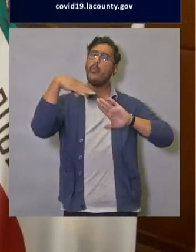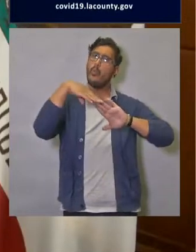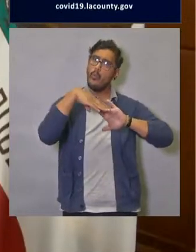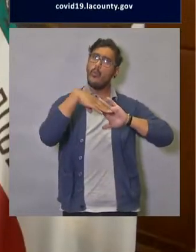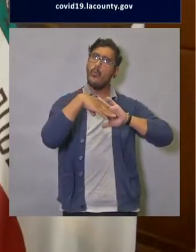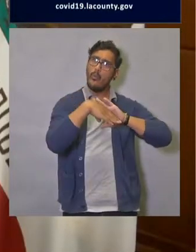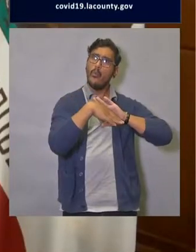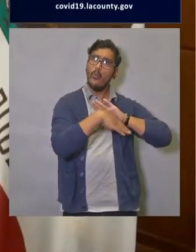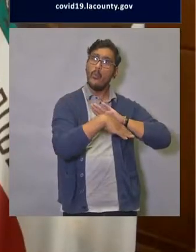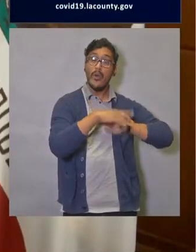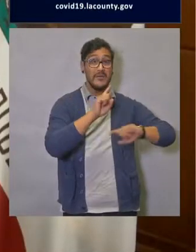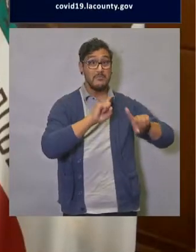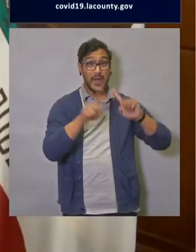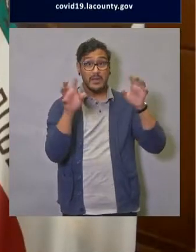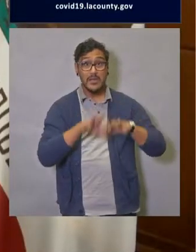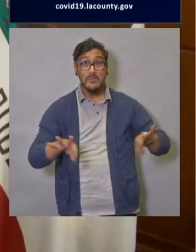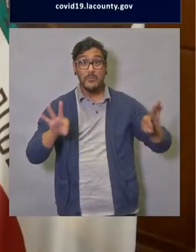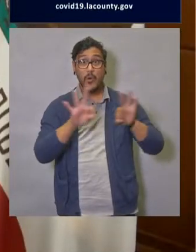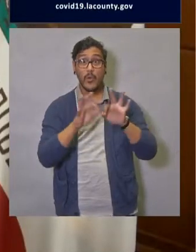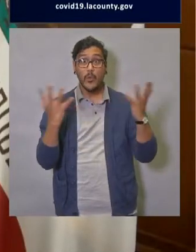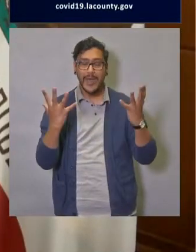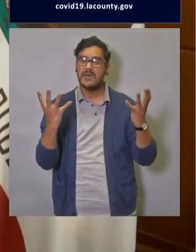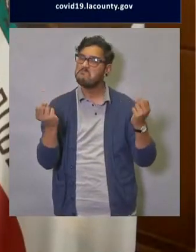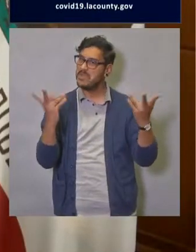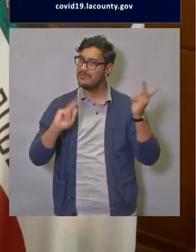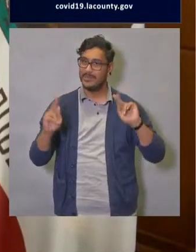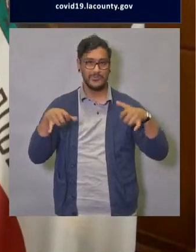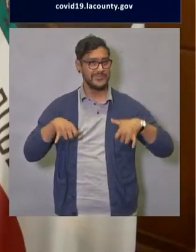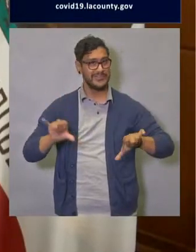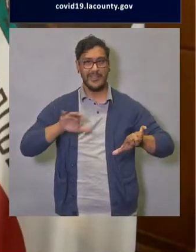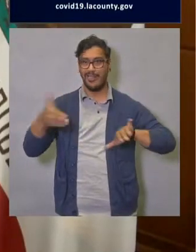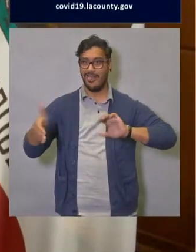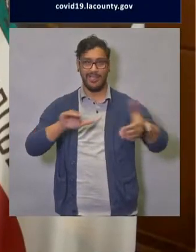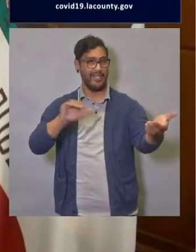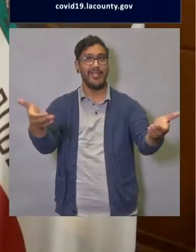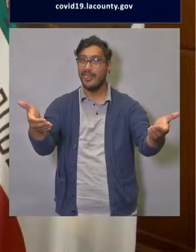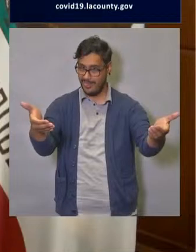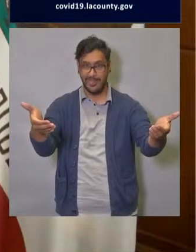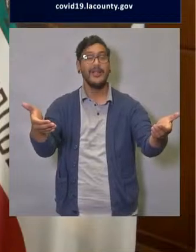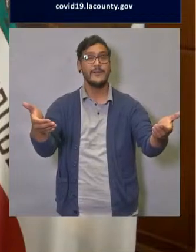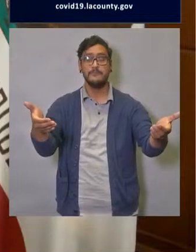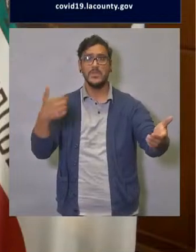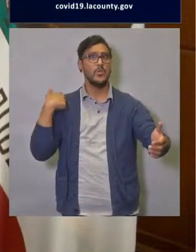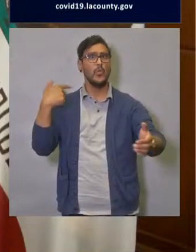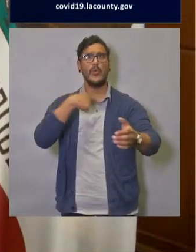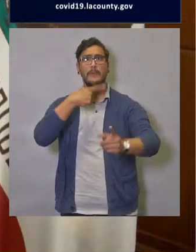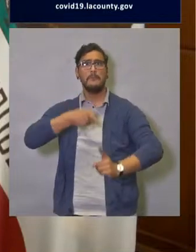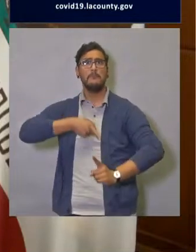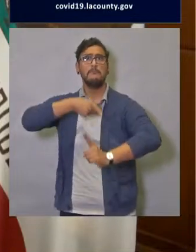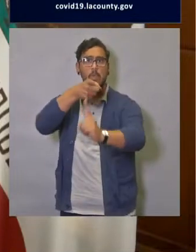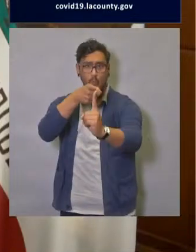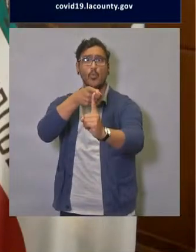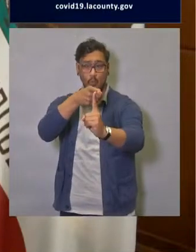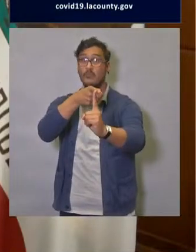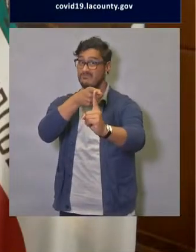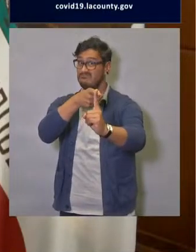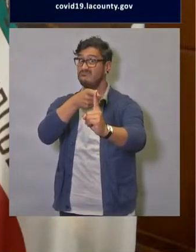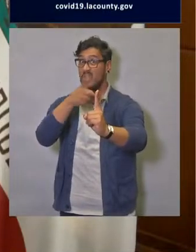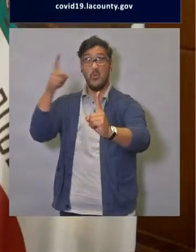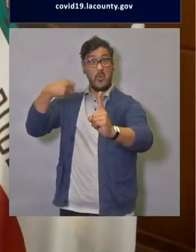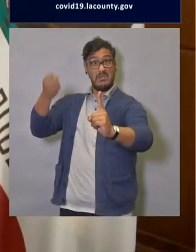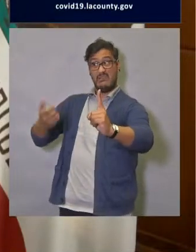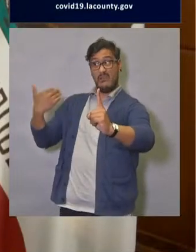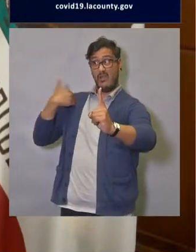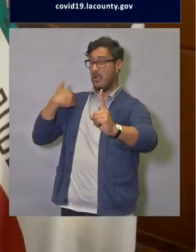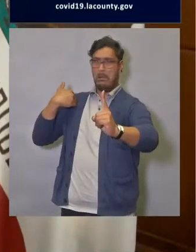every day. We hit a national and countywide milestone that would have been unimaginable 1 year ago. Nationally,